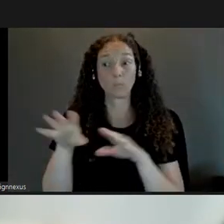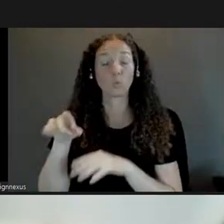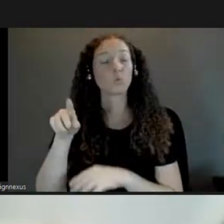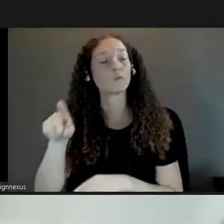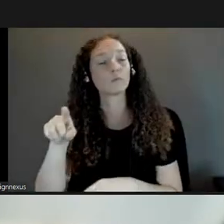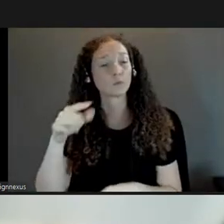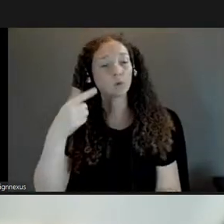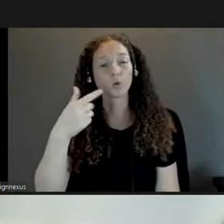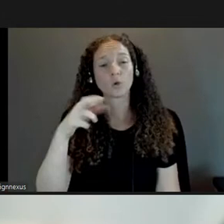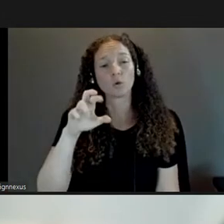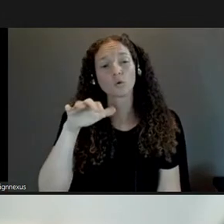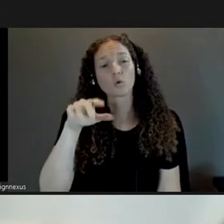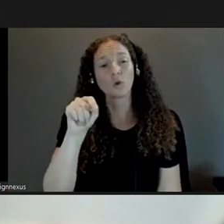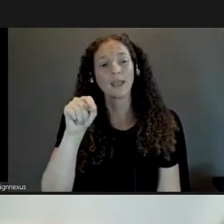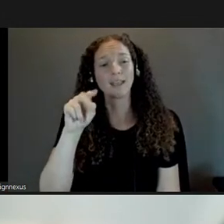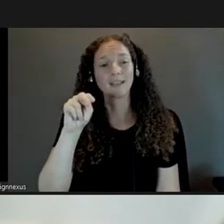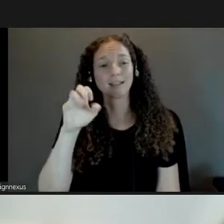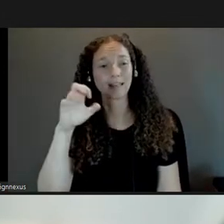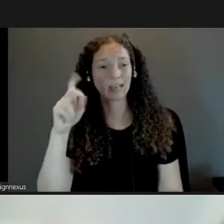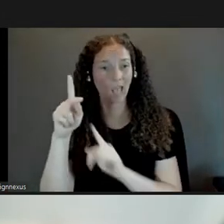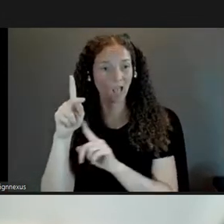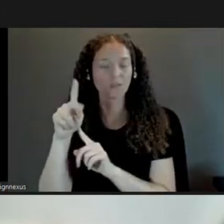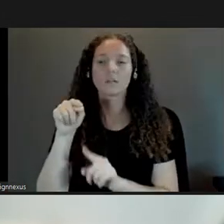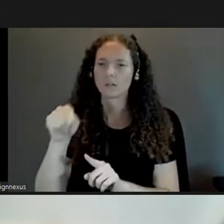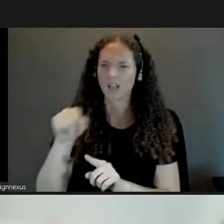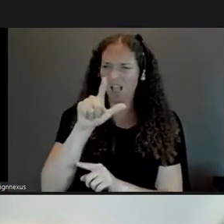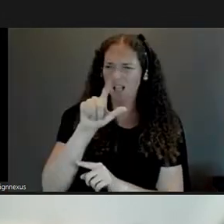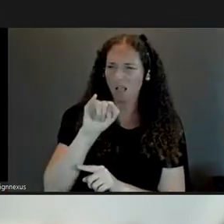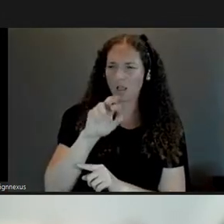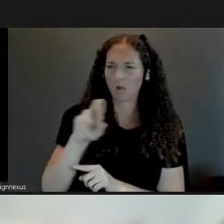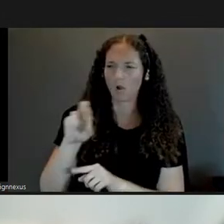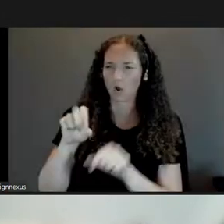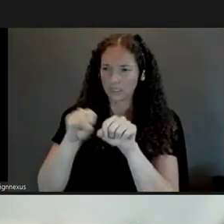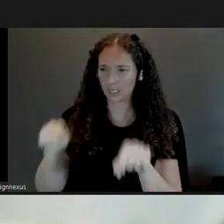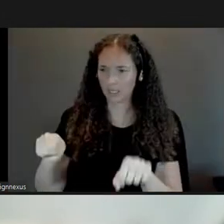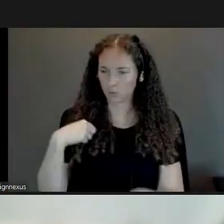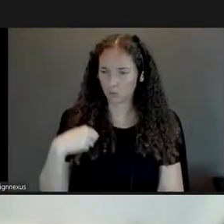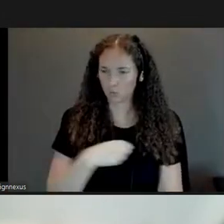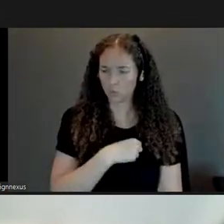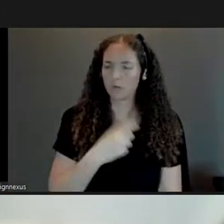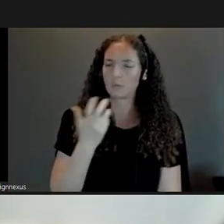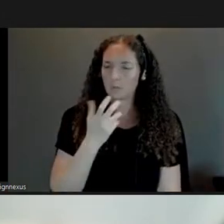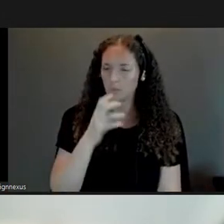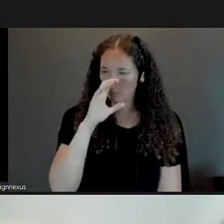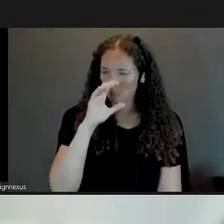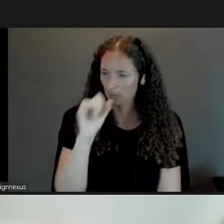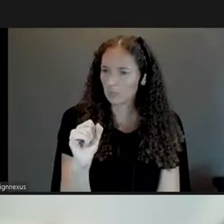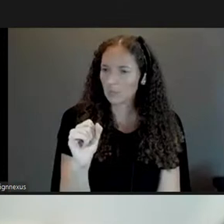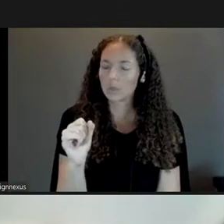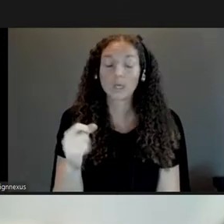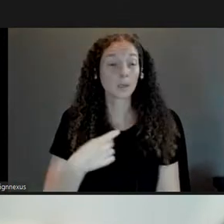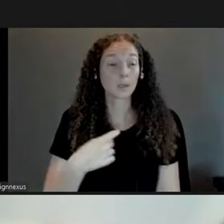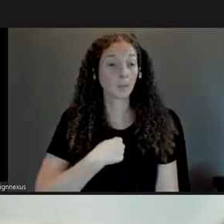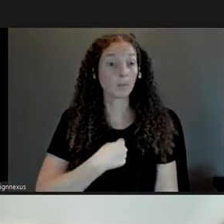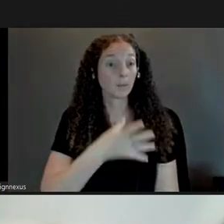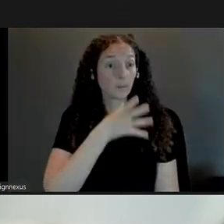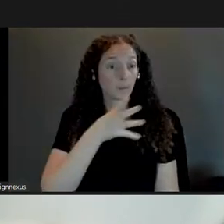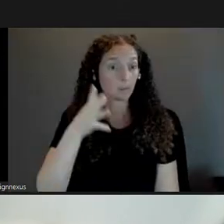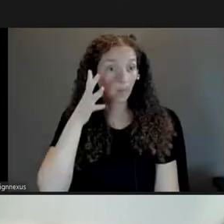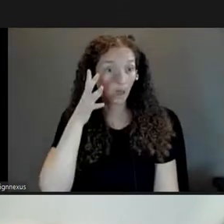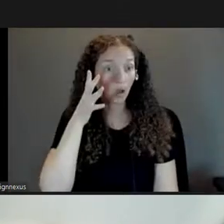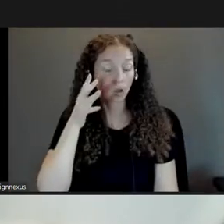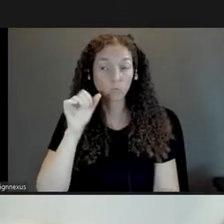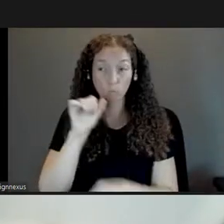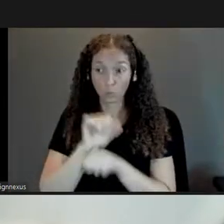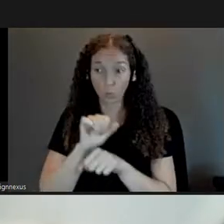Long Island Railroad train station that was being offered from Port Washington into the city. As a working parent with two little kids at